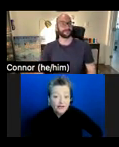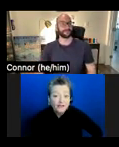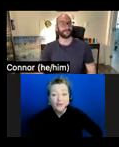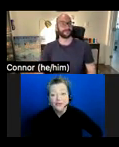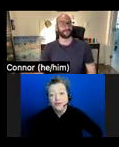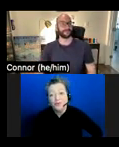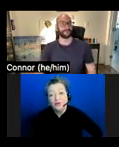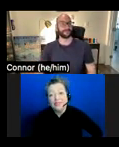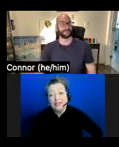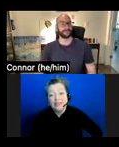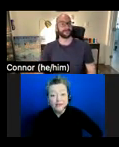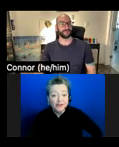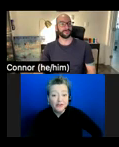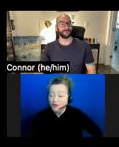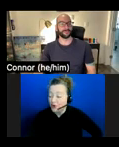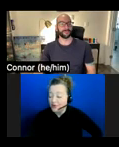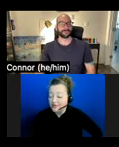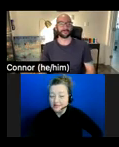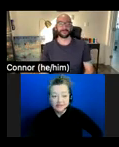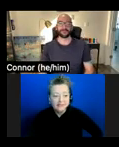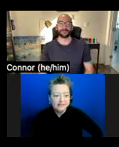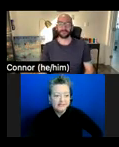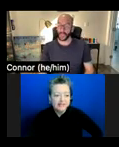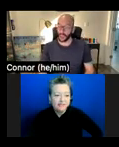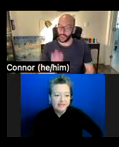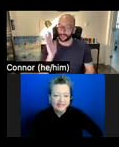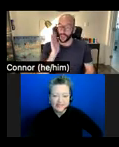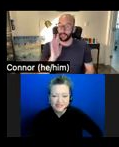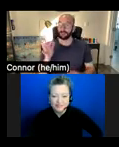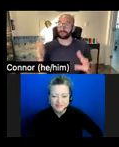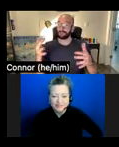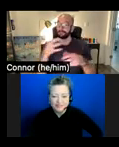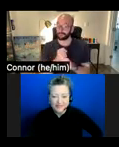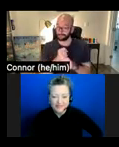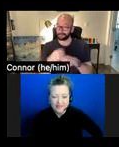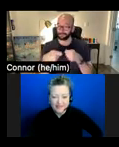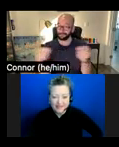had forgotten or you want to ask clarity on, you can always send me a message.